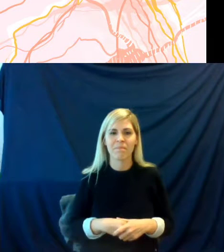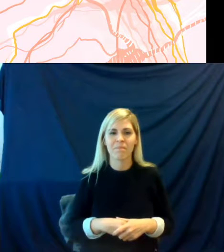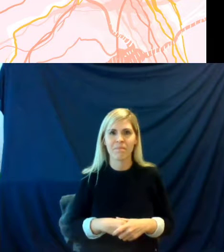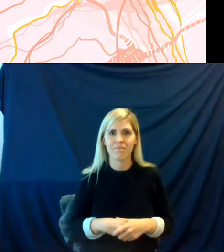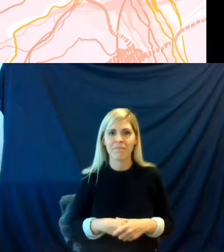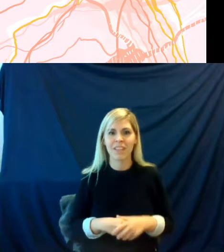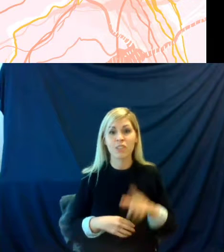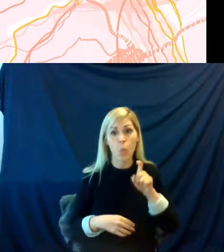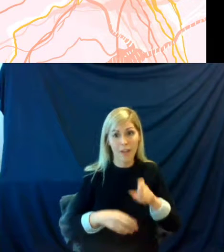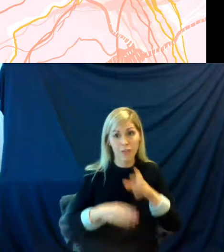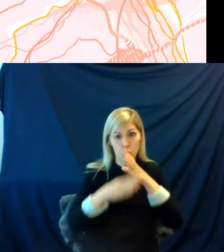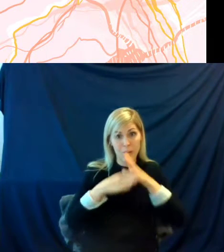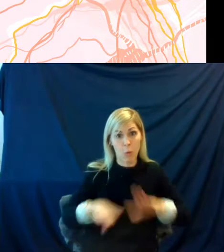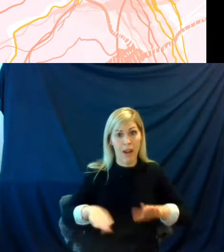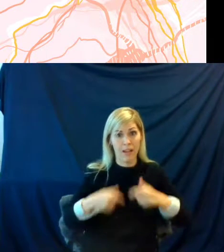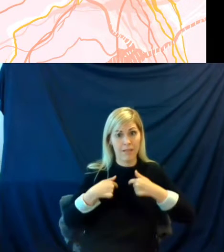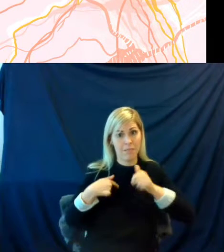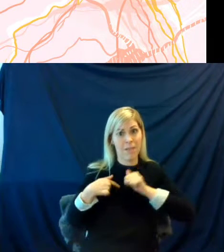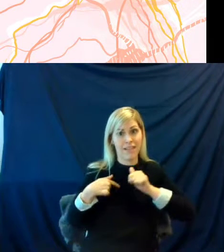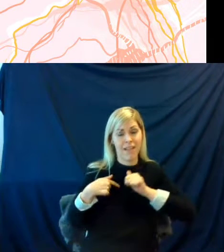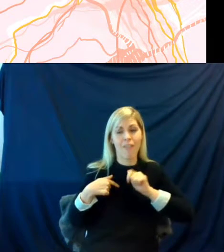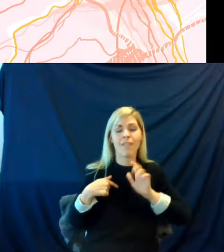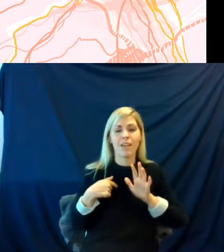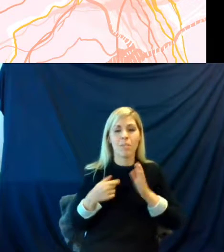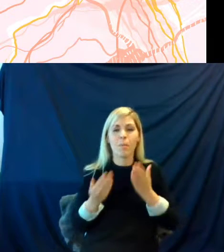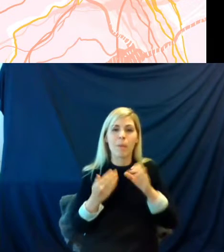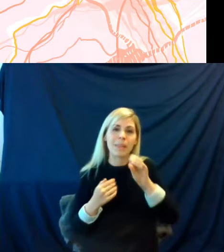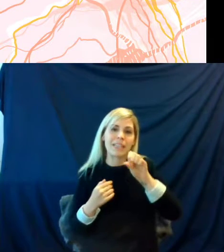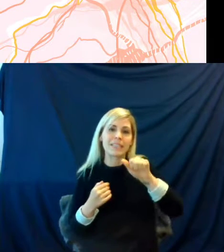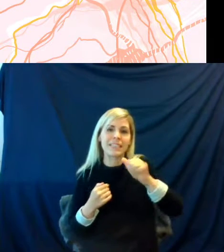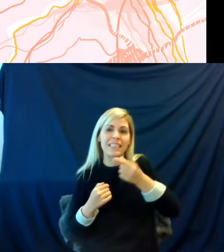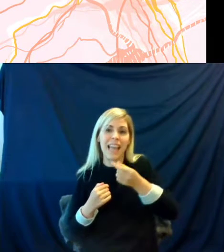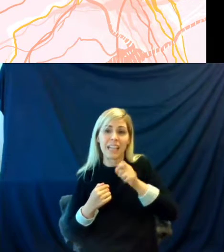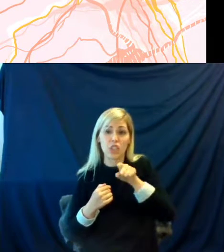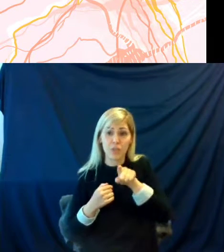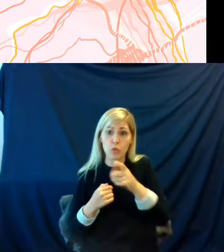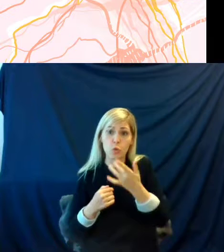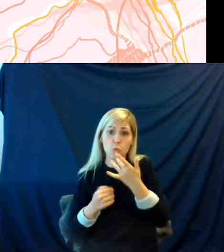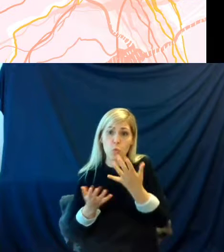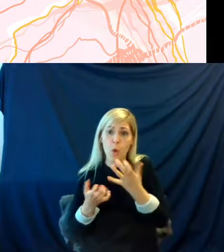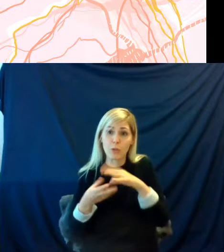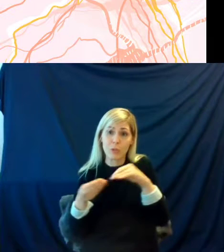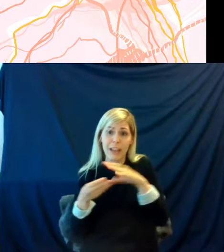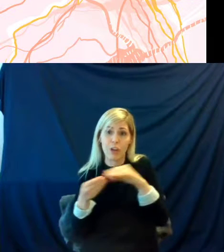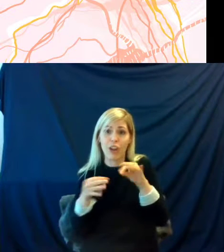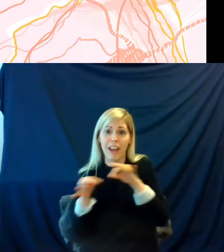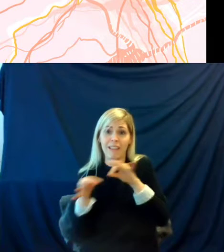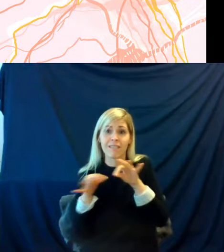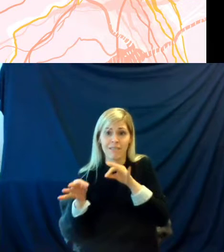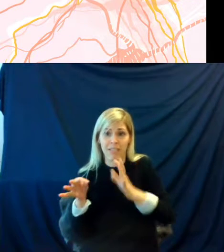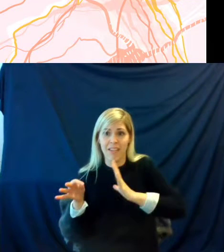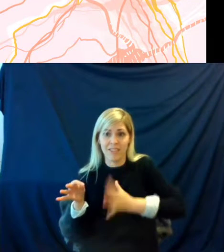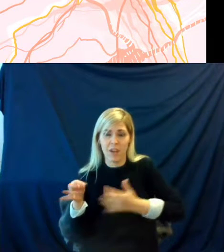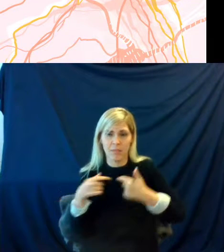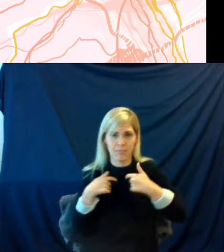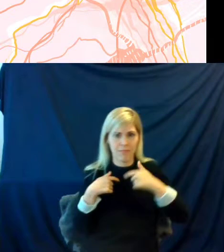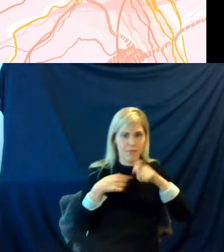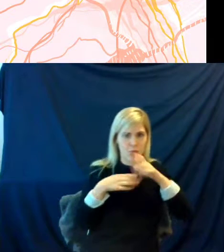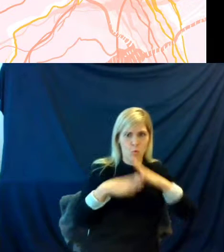And I'll have to remain quiet, but maybe Sage, if you want, can narrate over.